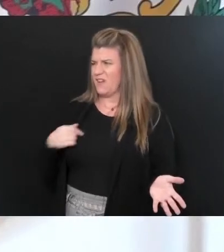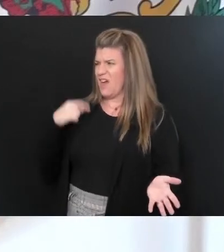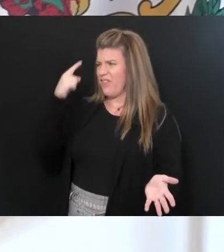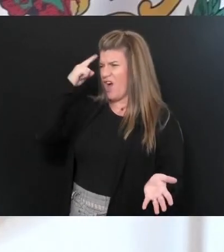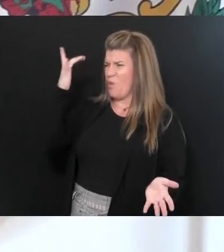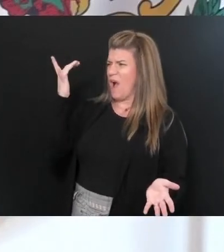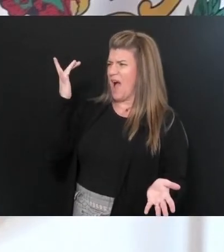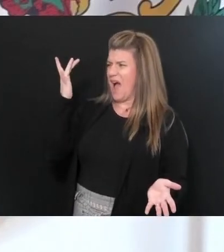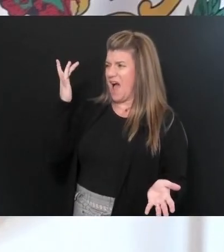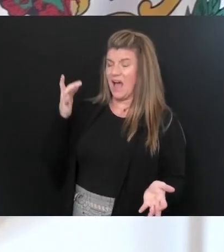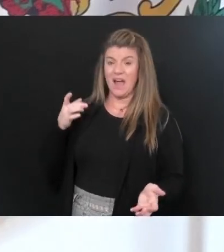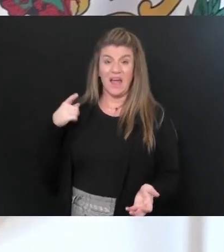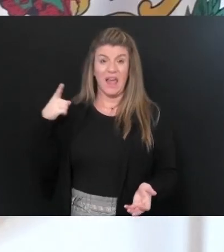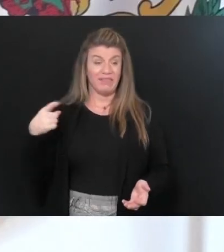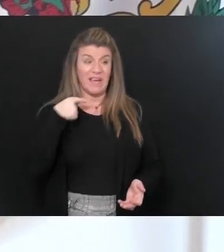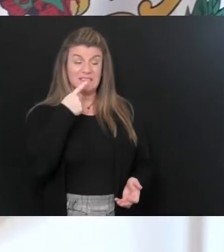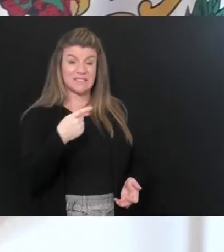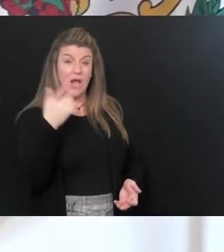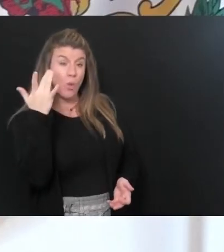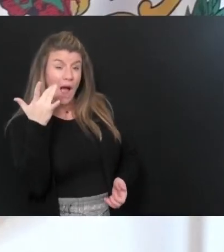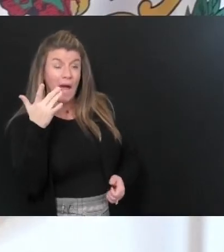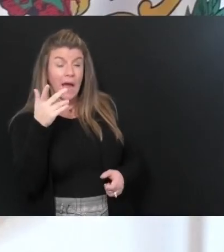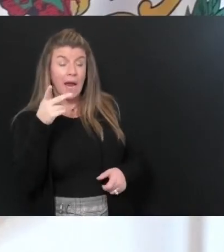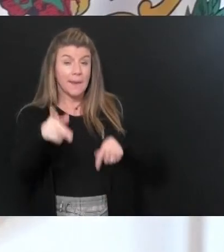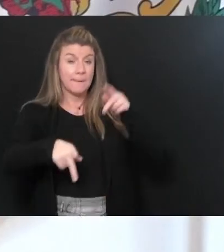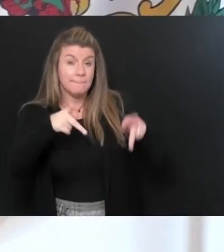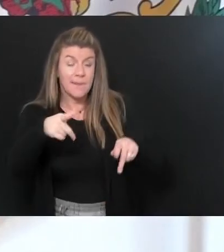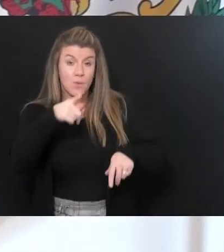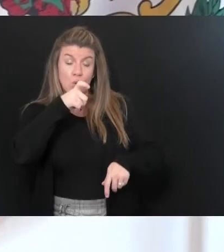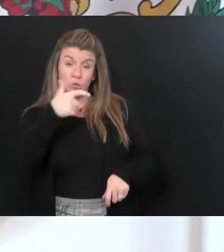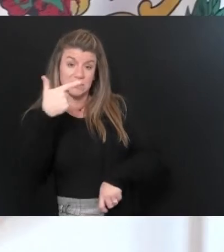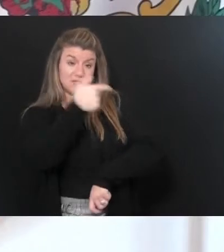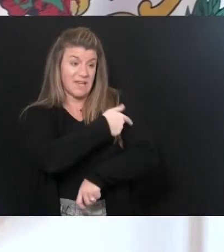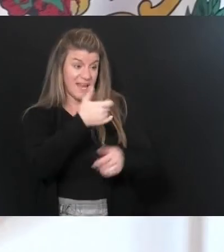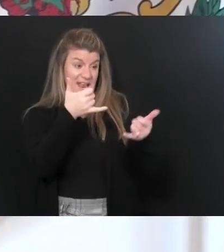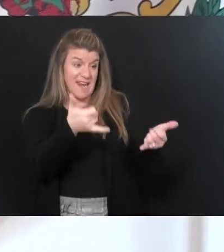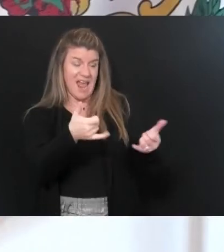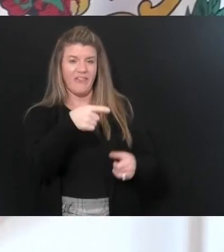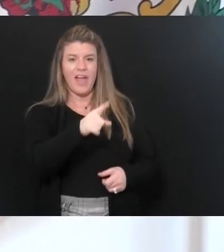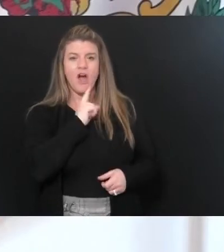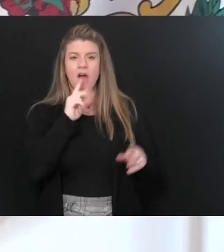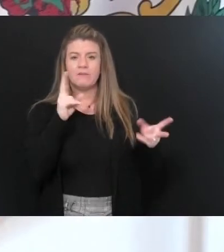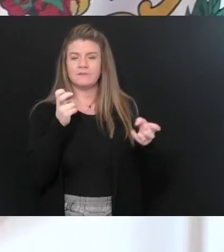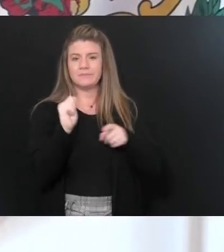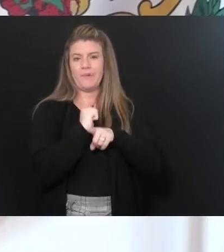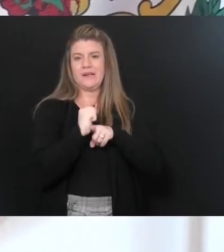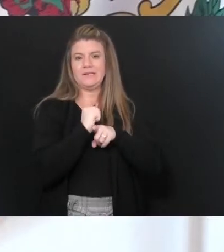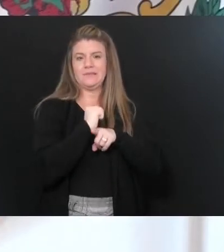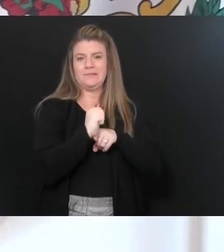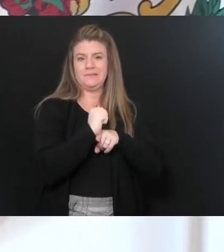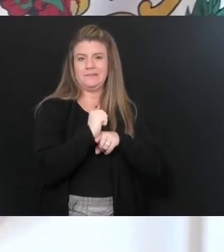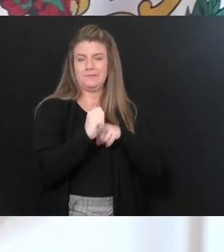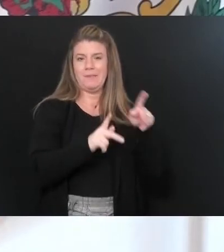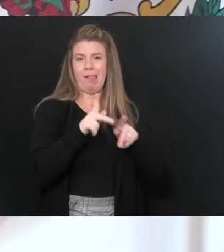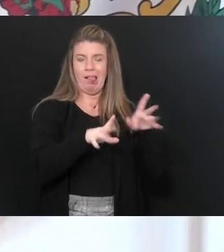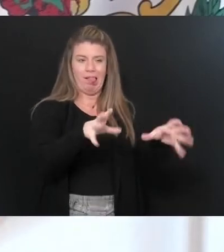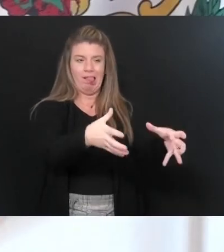that? And they said, because the people that are taking it now are the guinea pigs, and really and